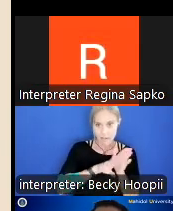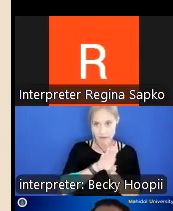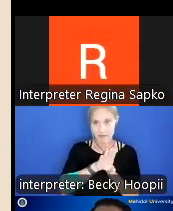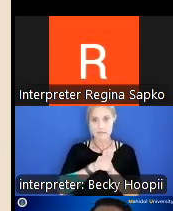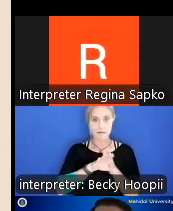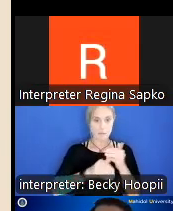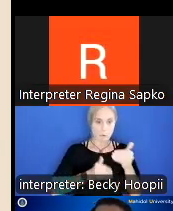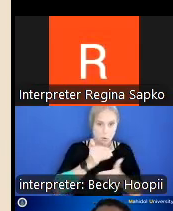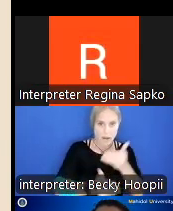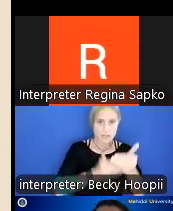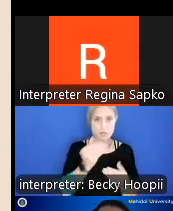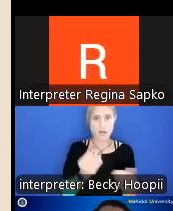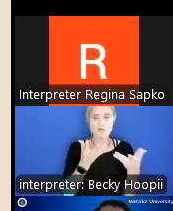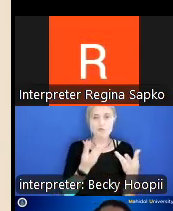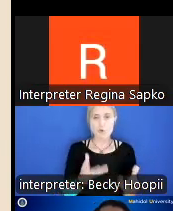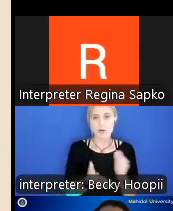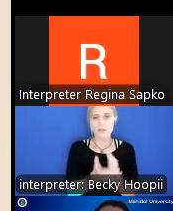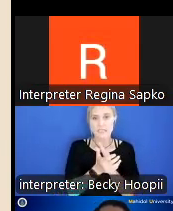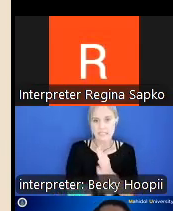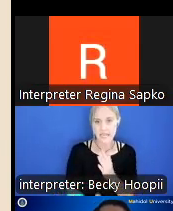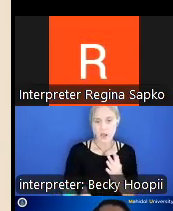skill alignment with job role.